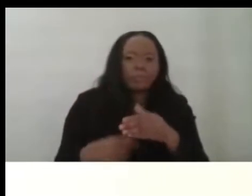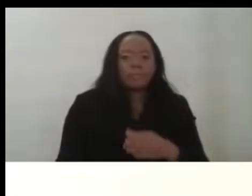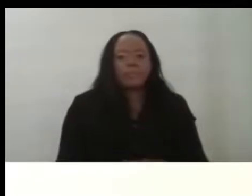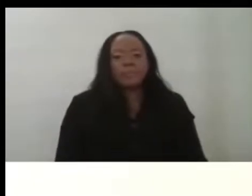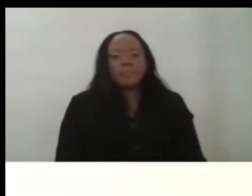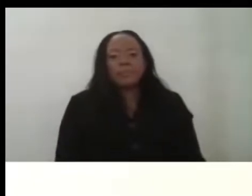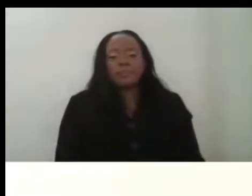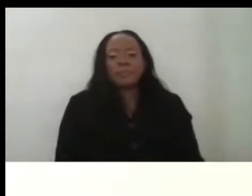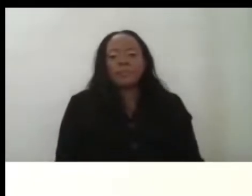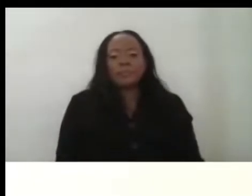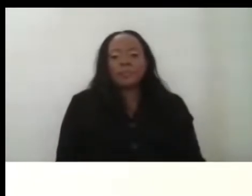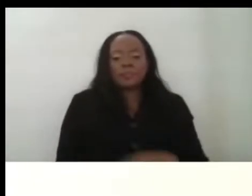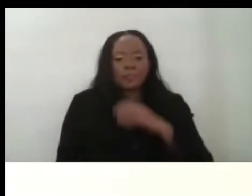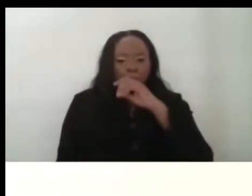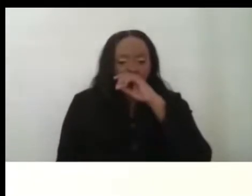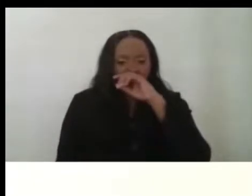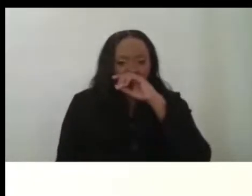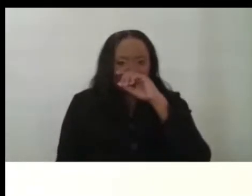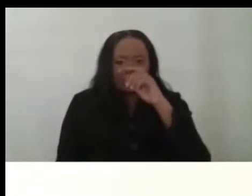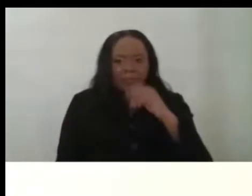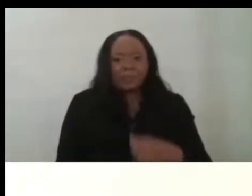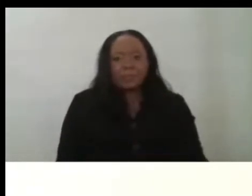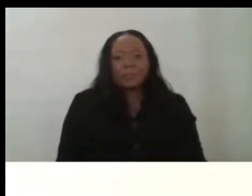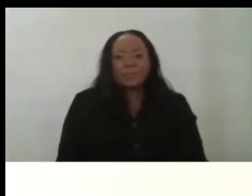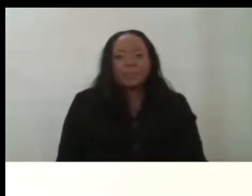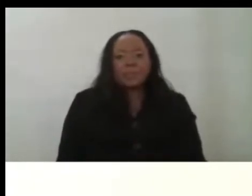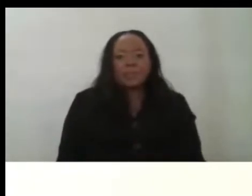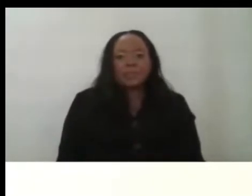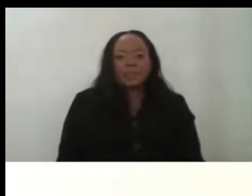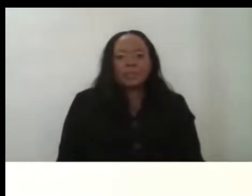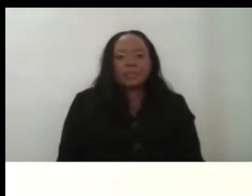So let's having understood